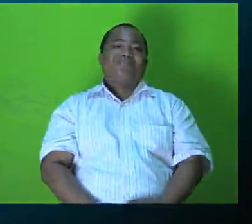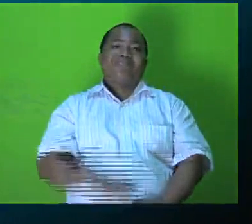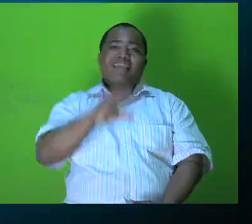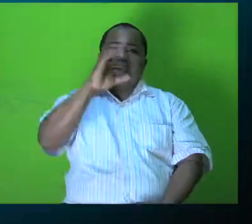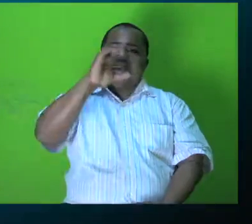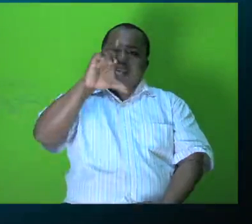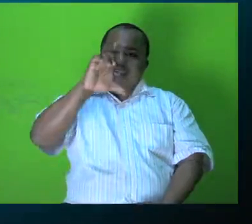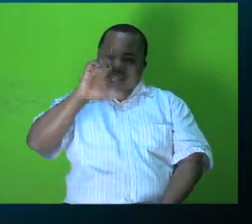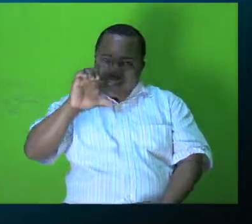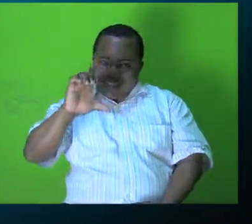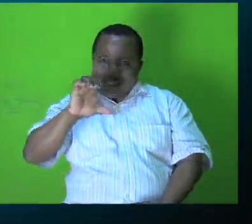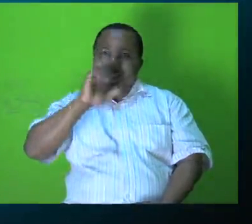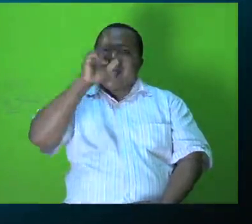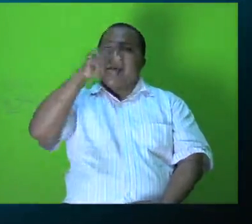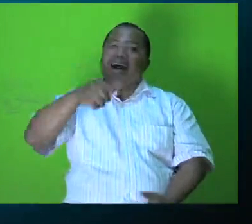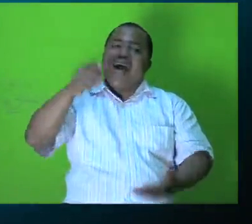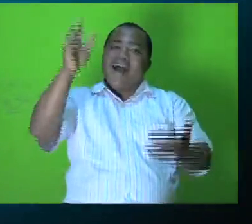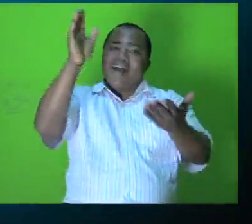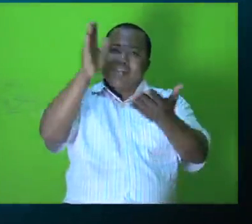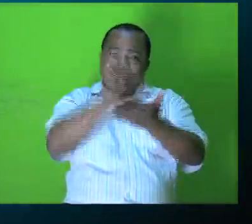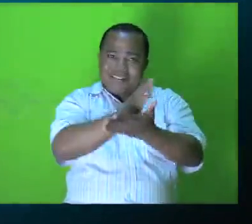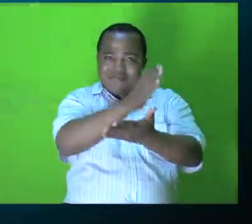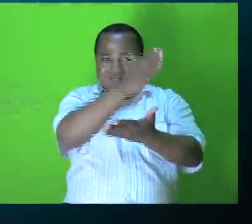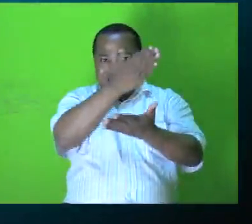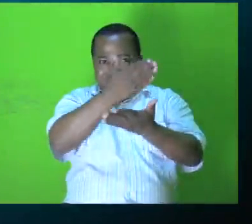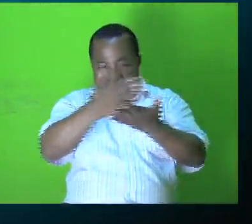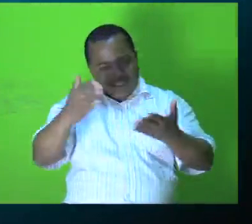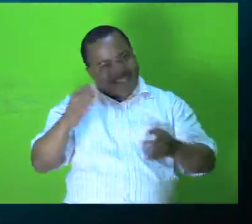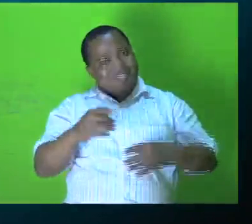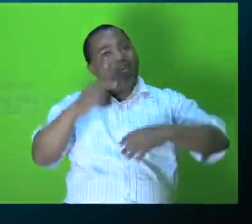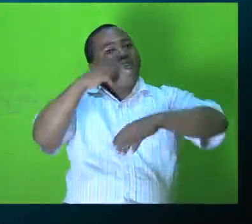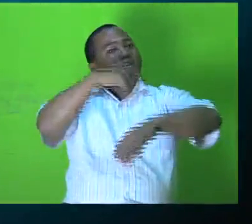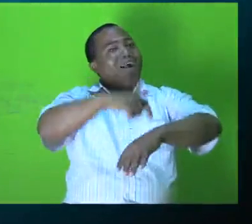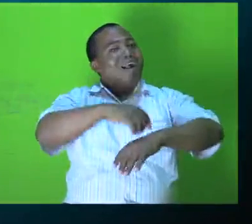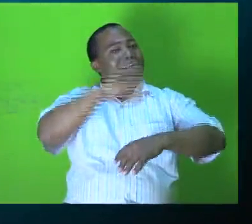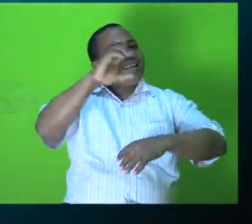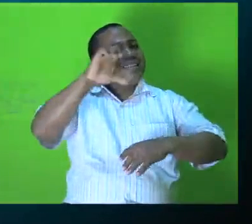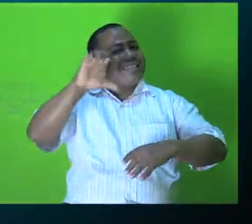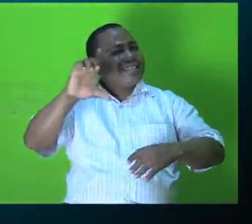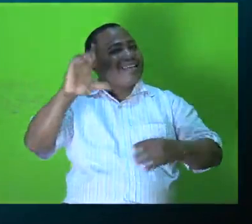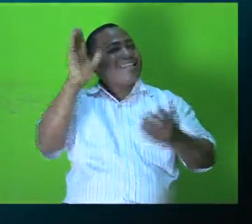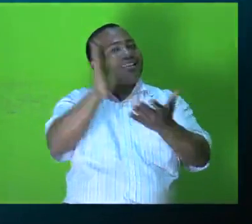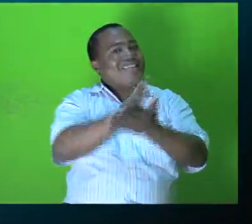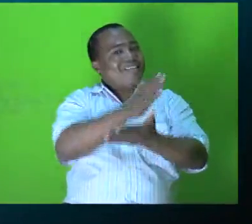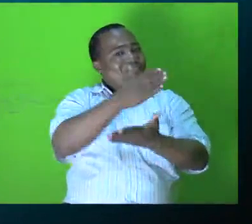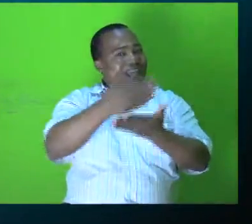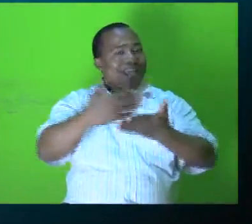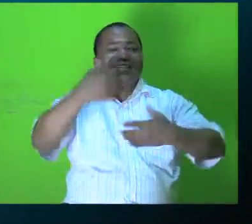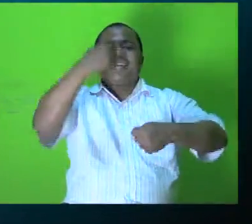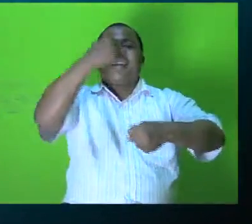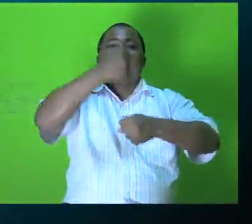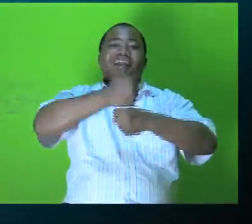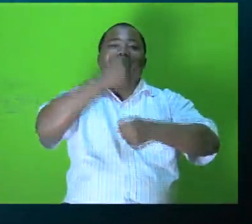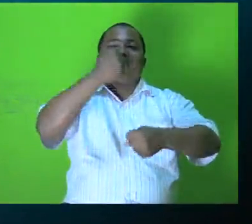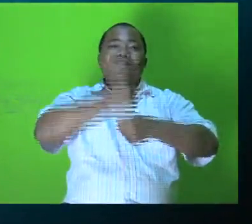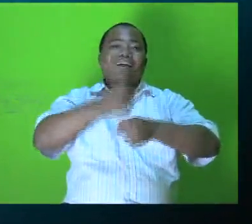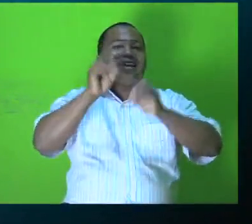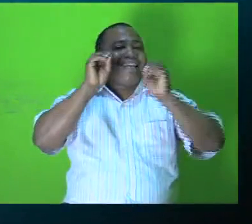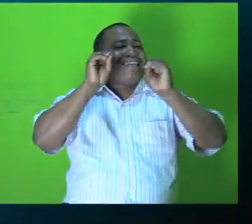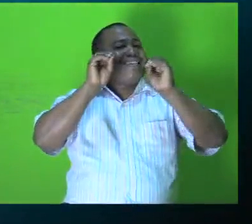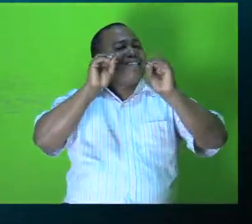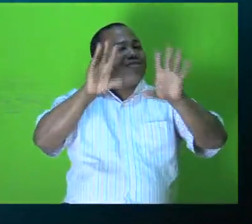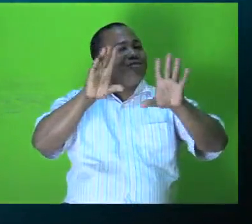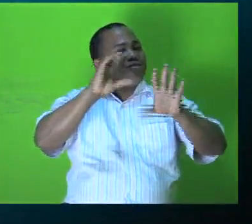Cells are dividing. When cell divides, they make a new